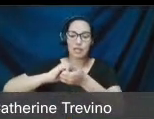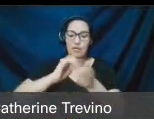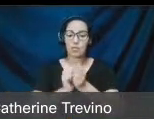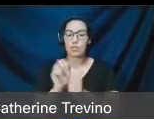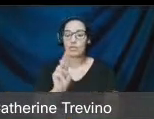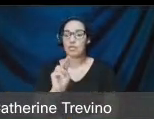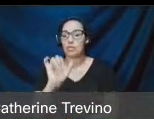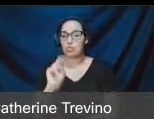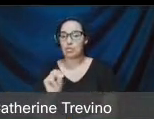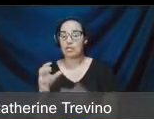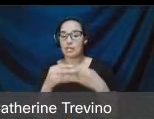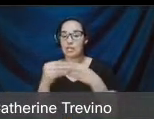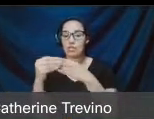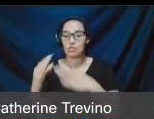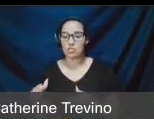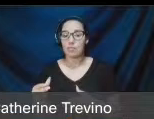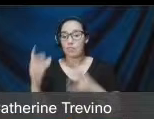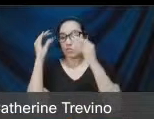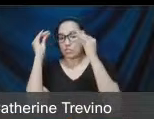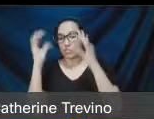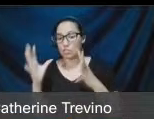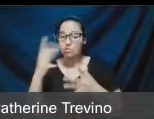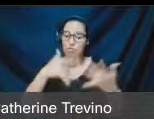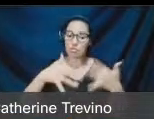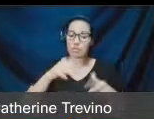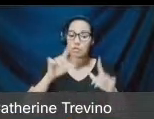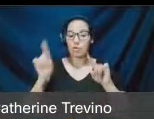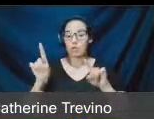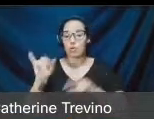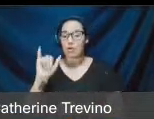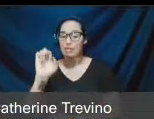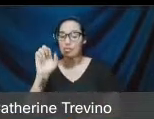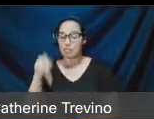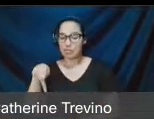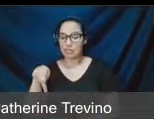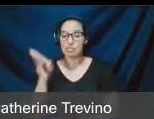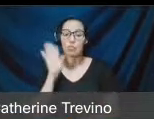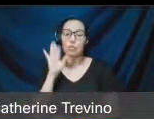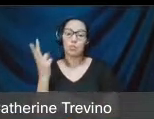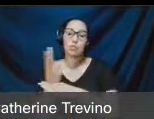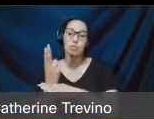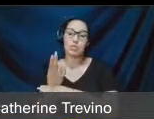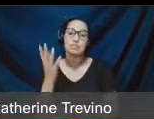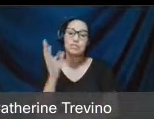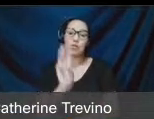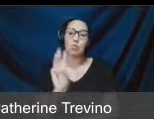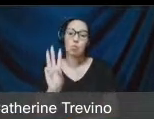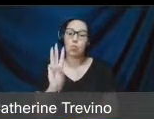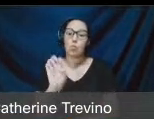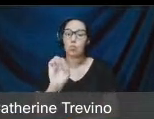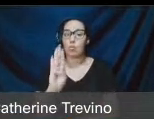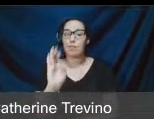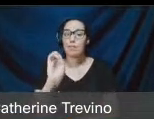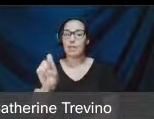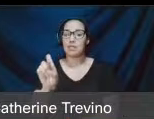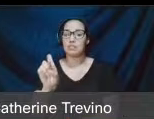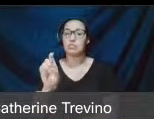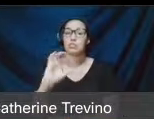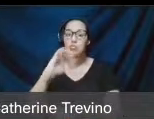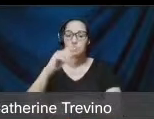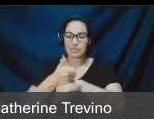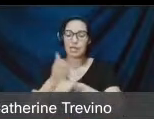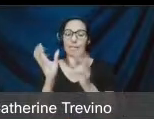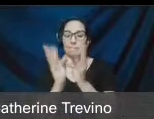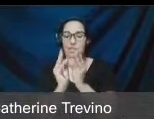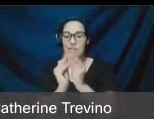daily schedule for teachers to collaborate and attend IEPs. And we will be utilizing the WebEx platform to hold IEPs, and parents can